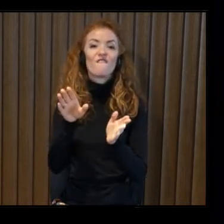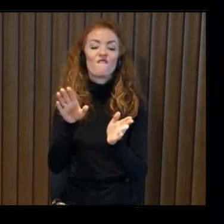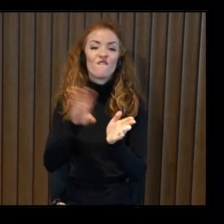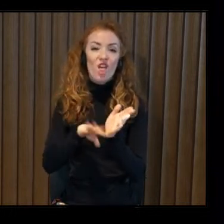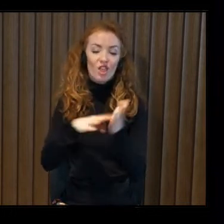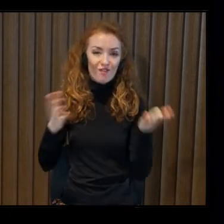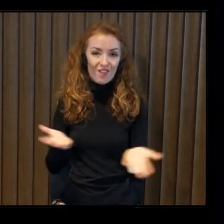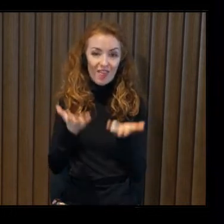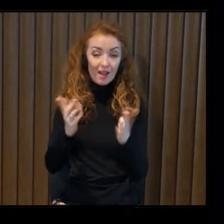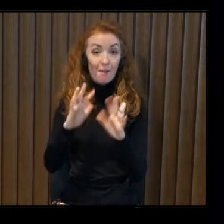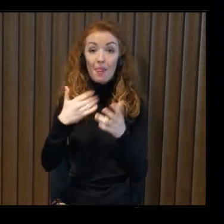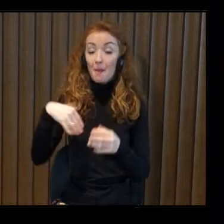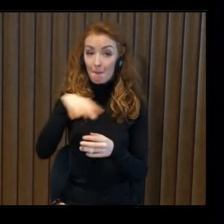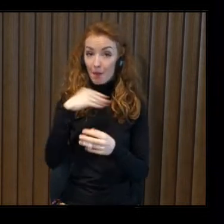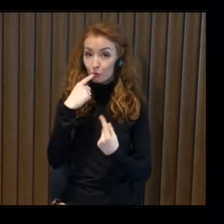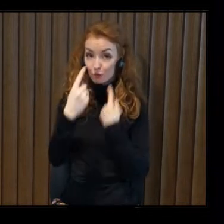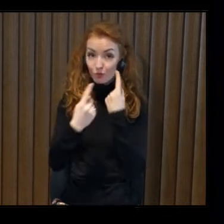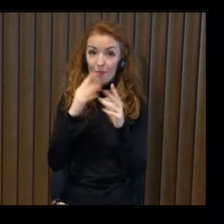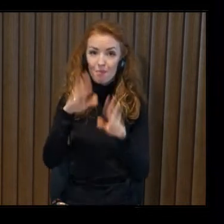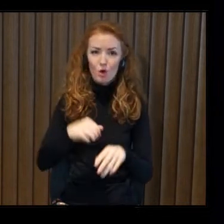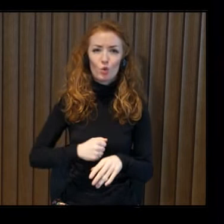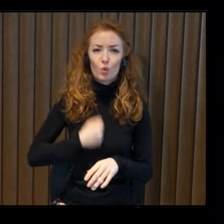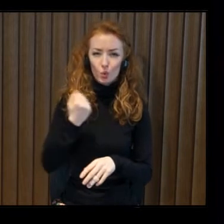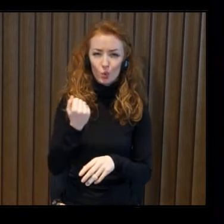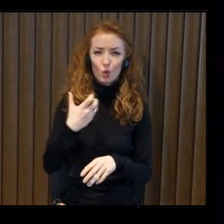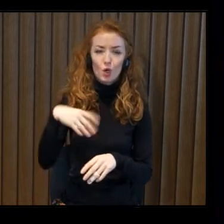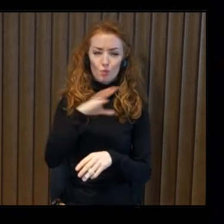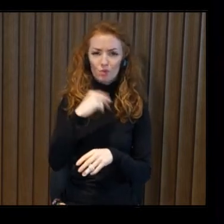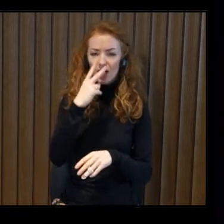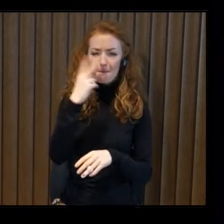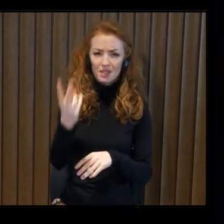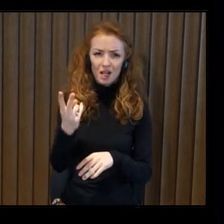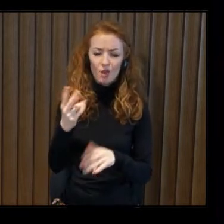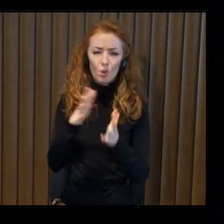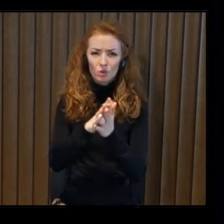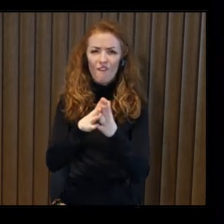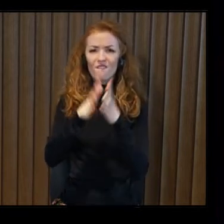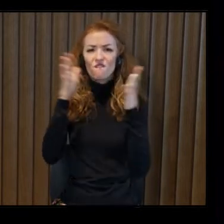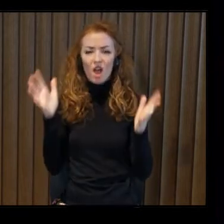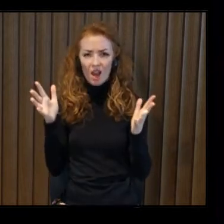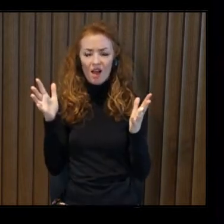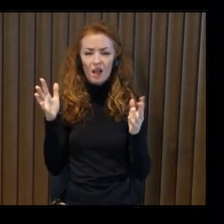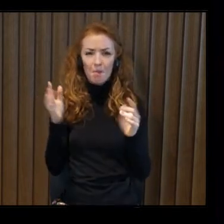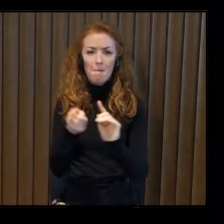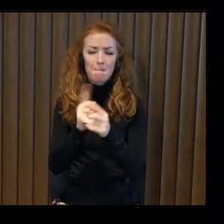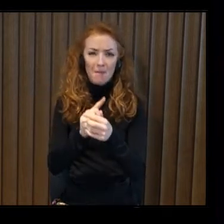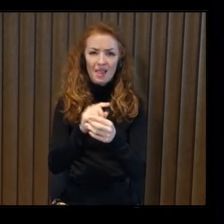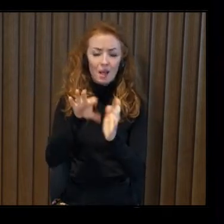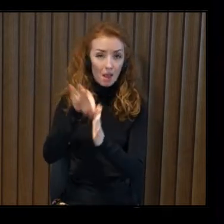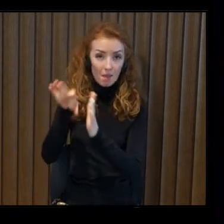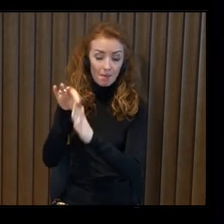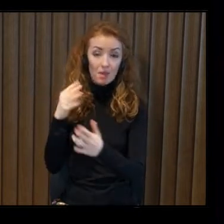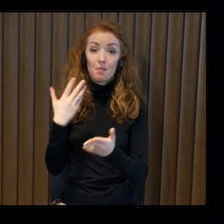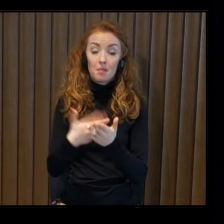of multiple disadvantages. So let's take an example of what that might look like. A woman with a disability